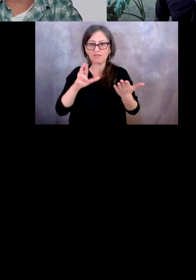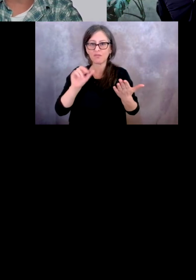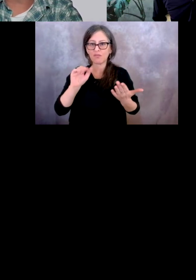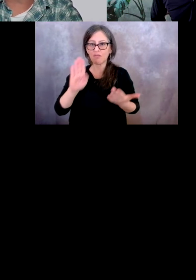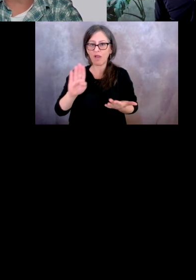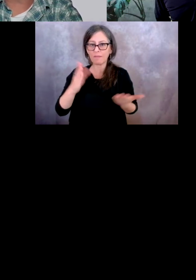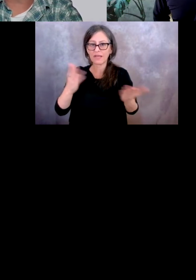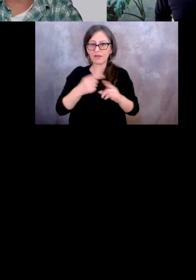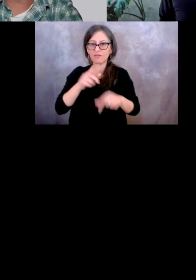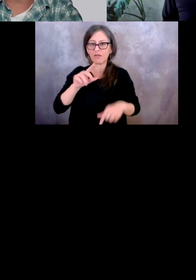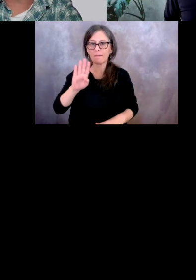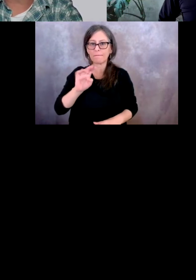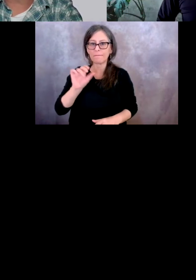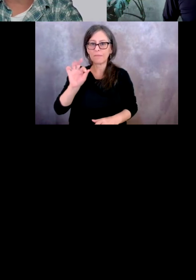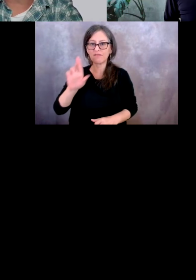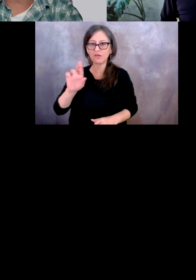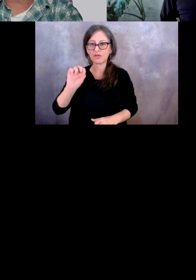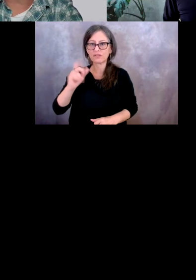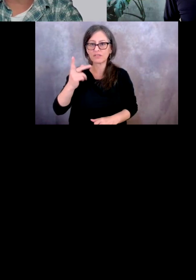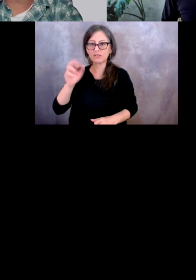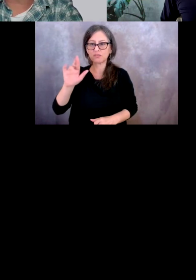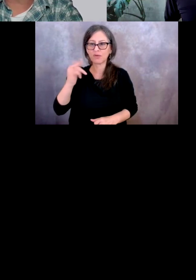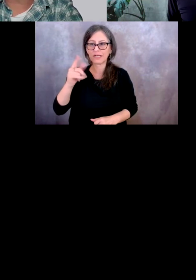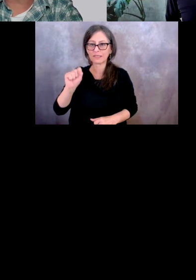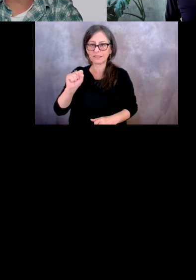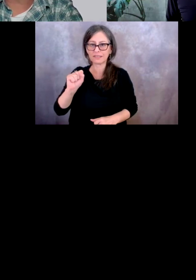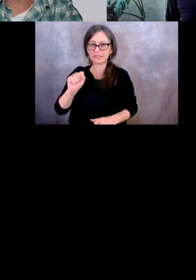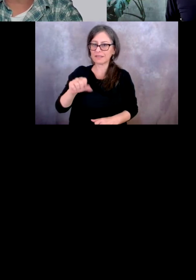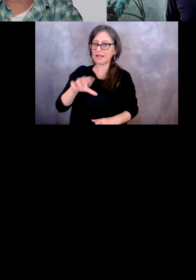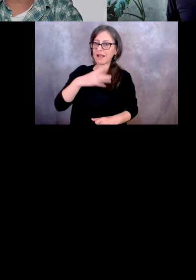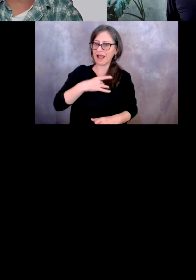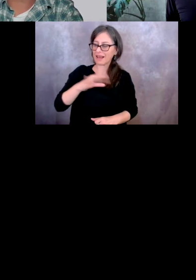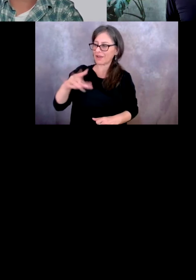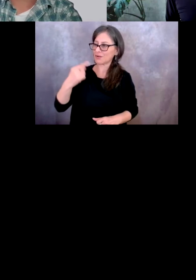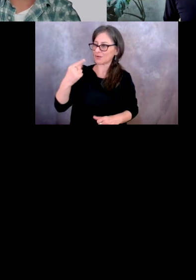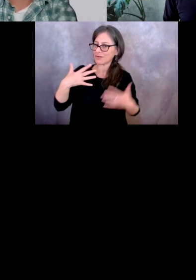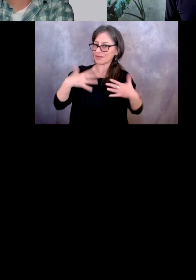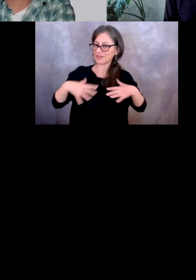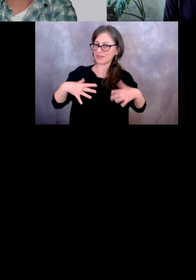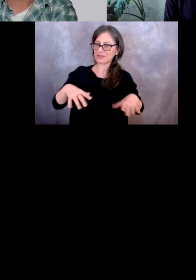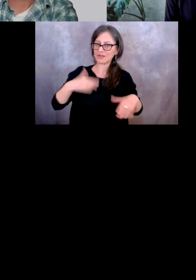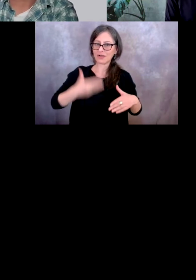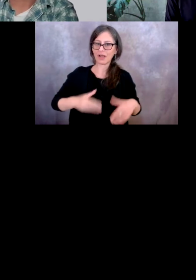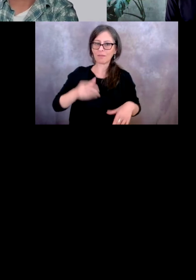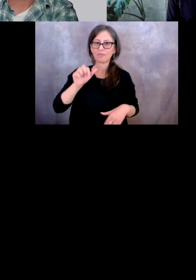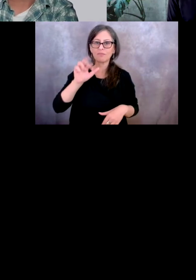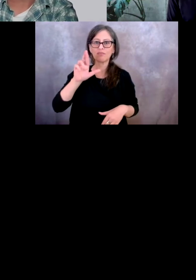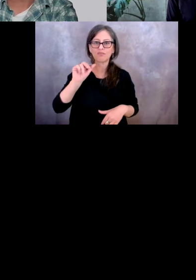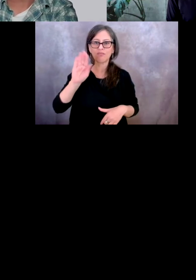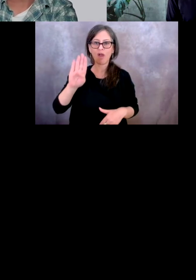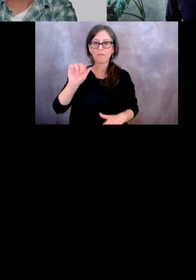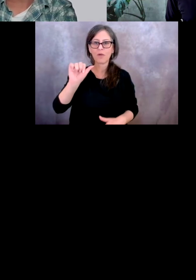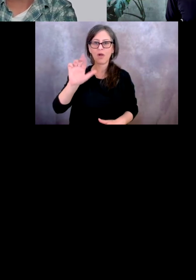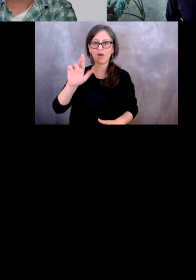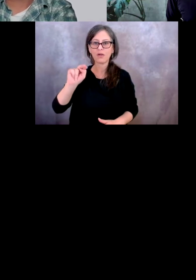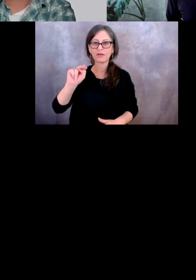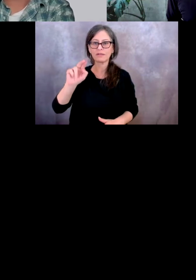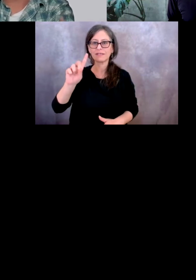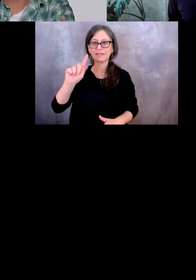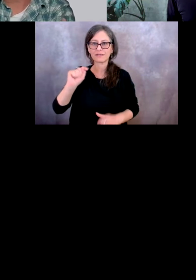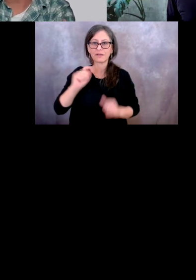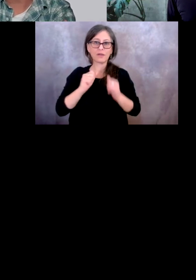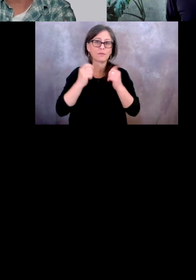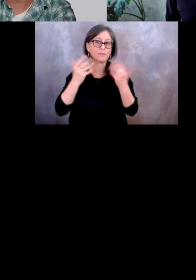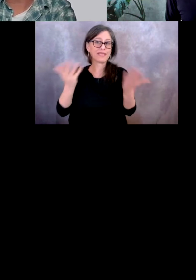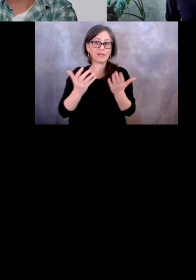you. Awesome. Thank you so much, Kevin. Love the green shirt, by the way. My name is Rob Arndt, and I'll be spending the next hour with all of you. So